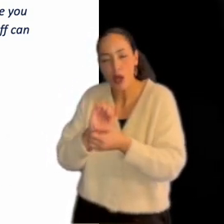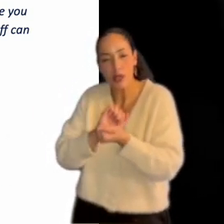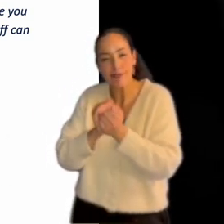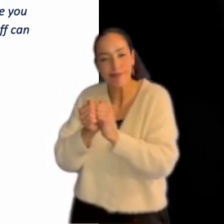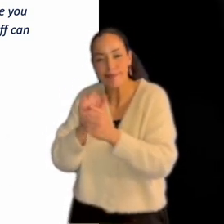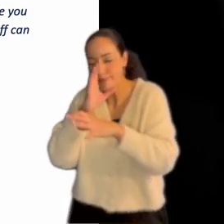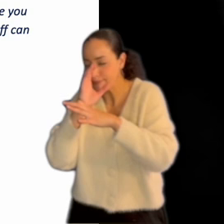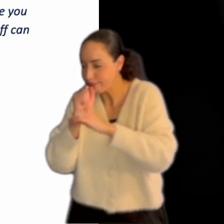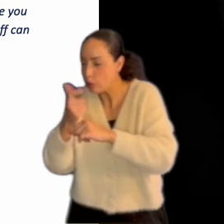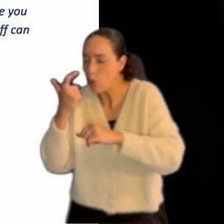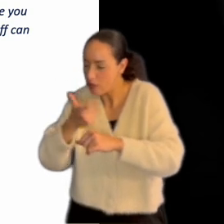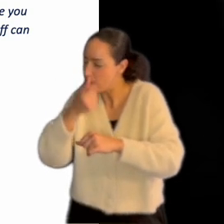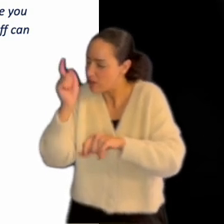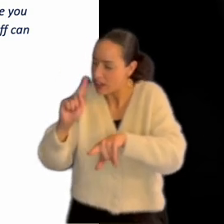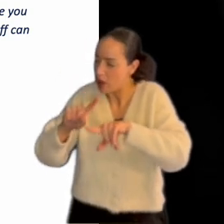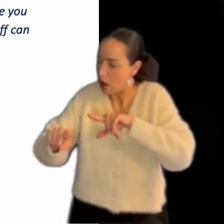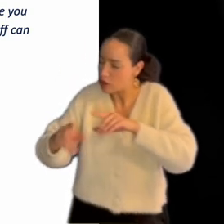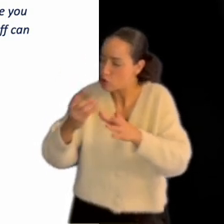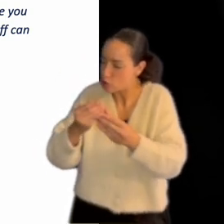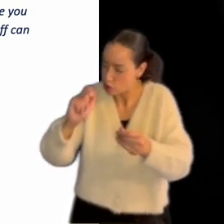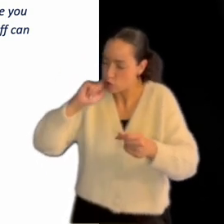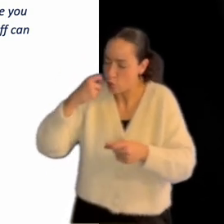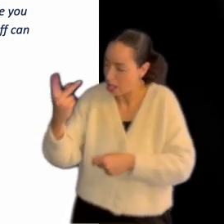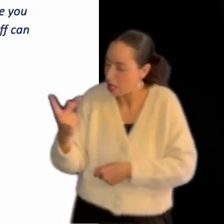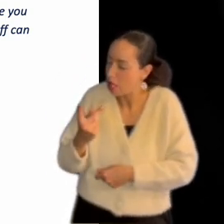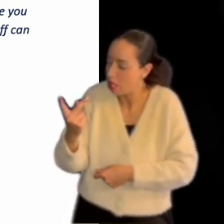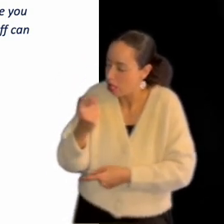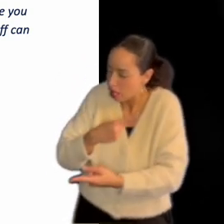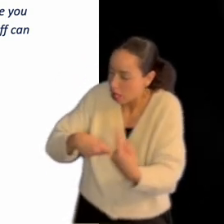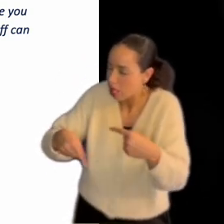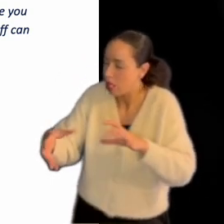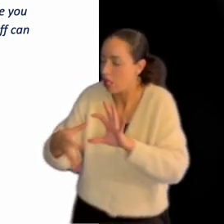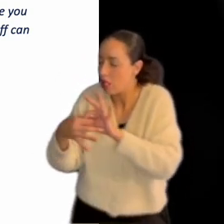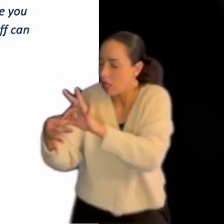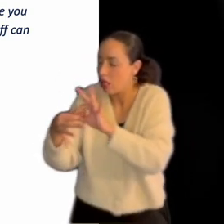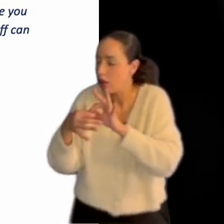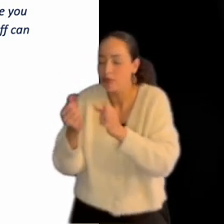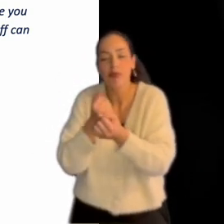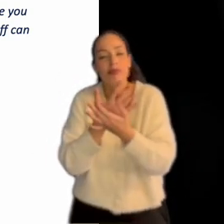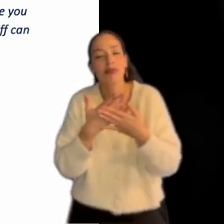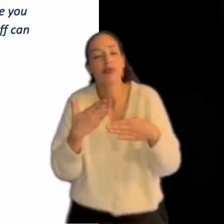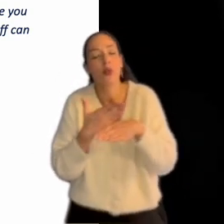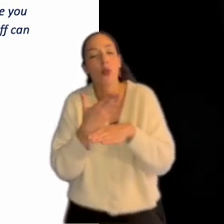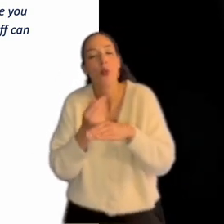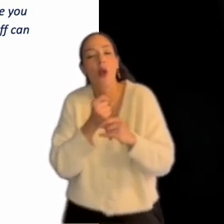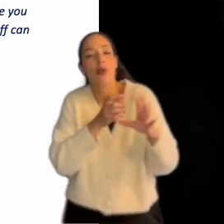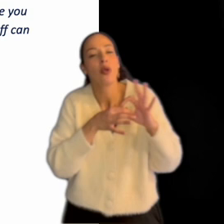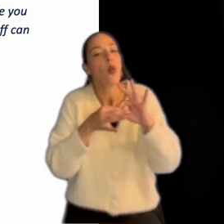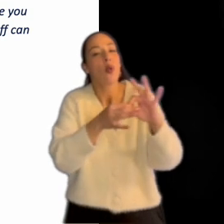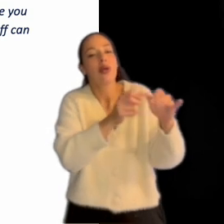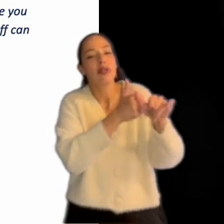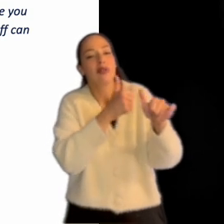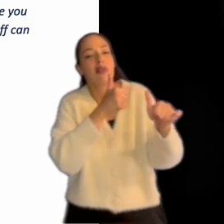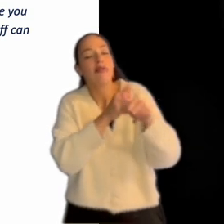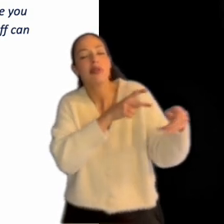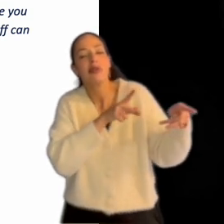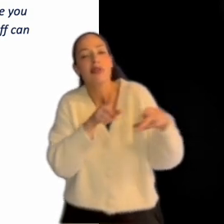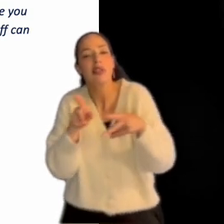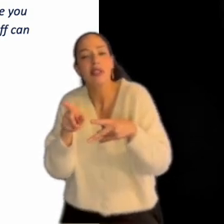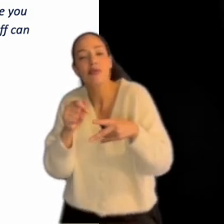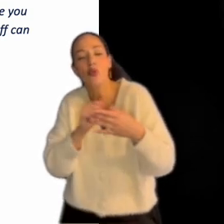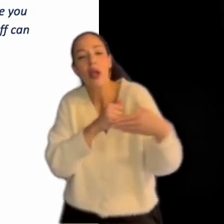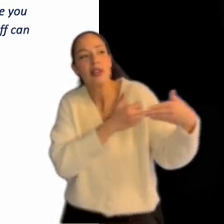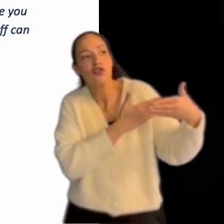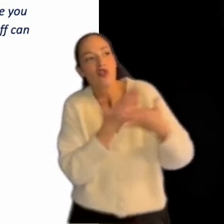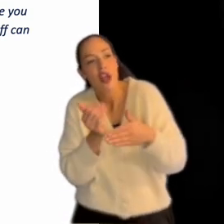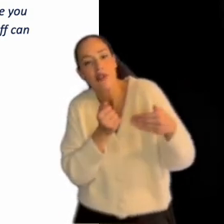you. Many of you will work within and with organisations and systems where receipt of services is contingent on a whole